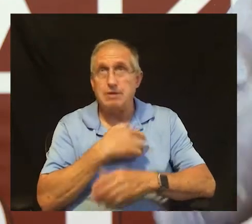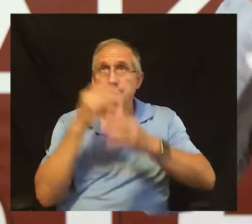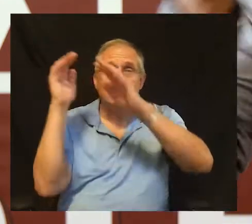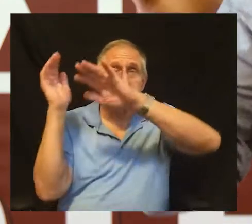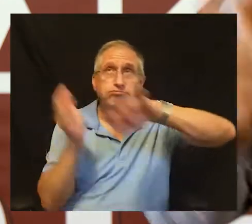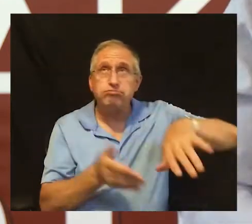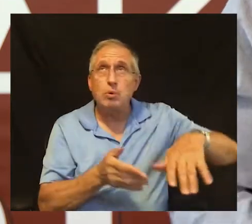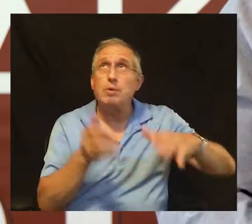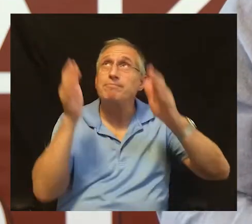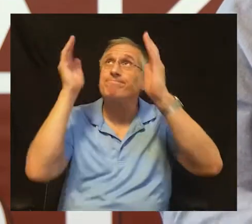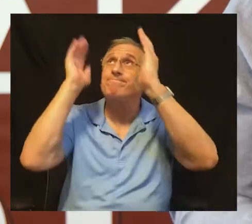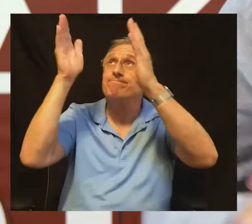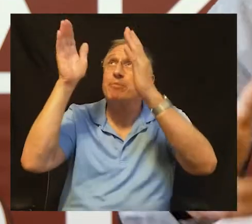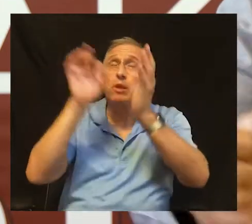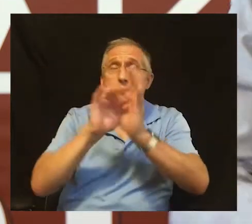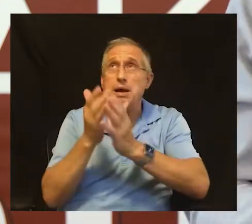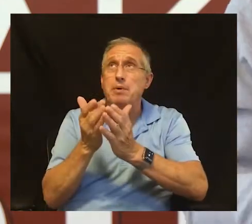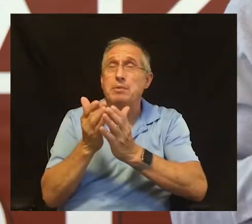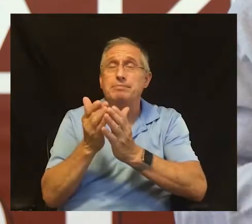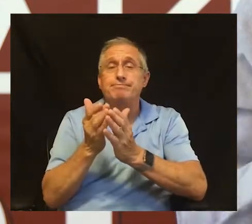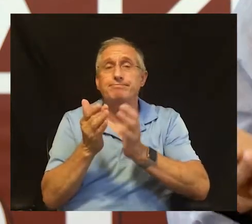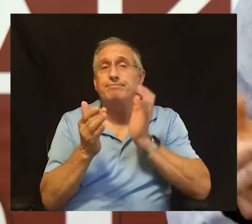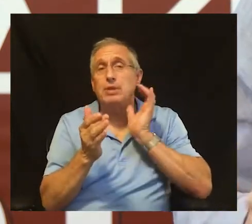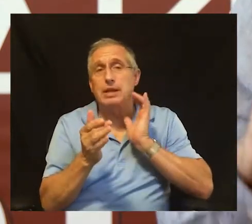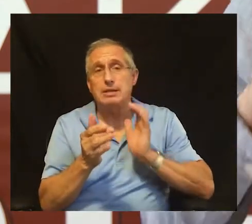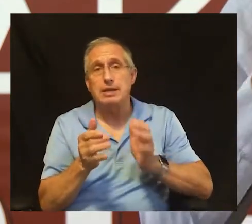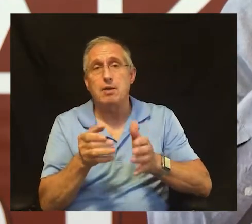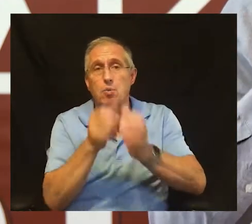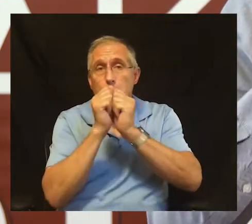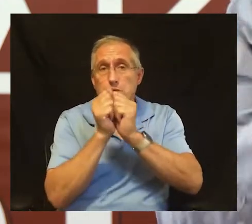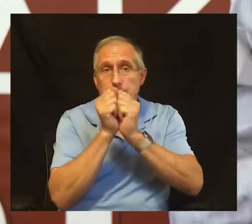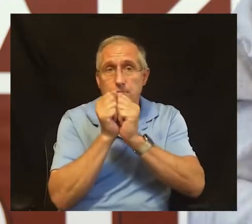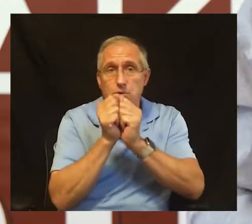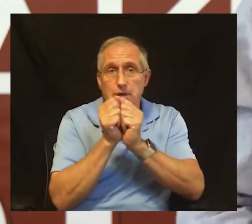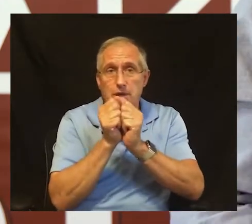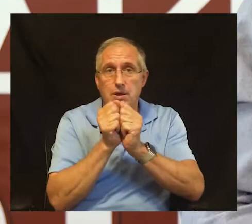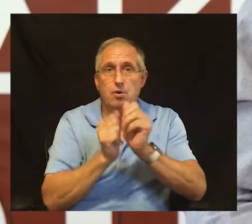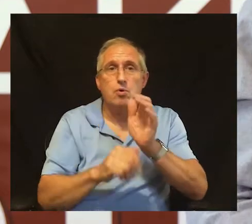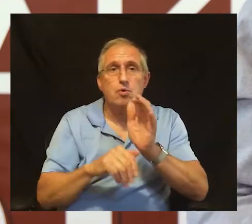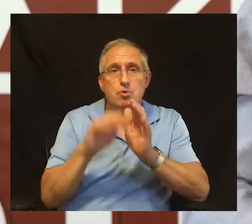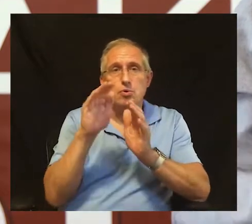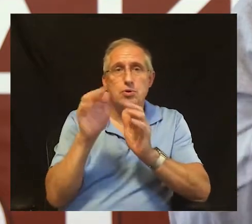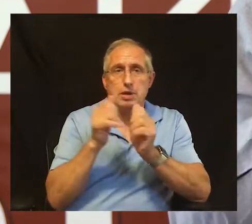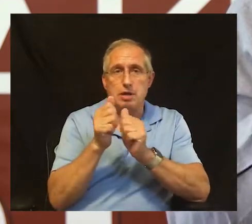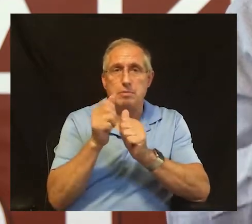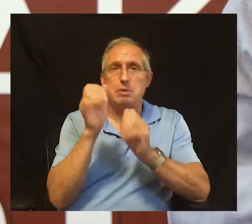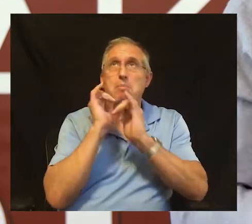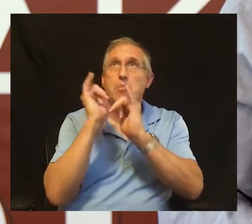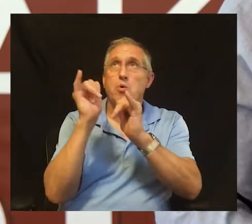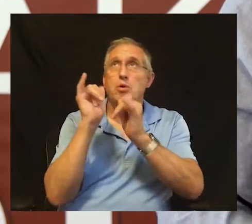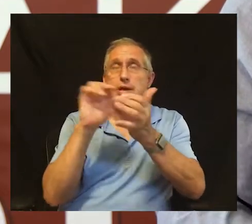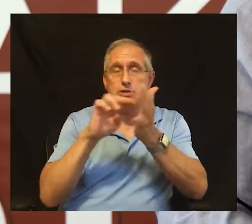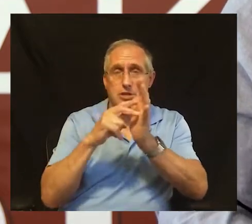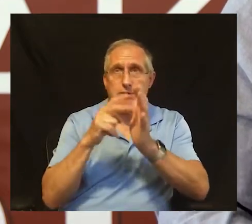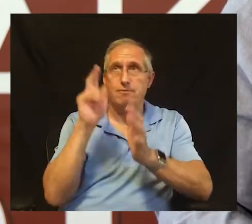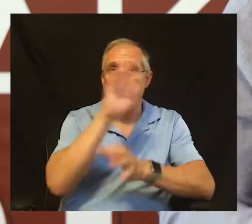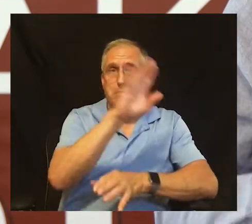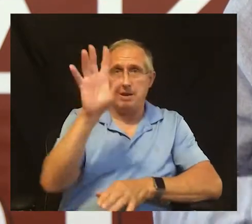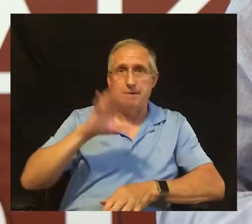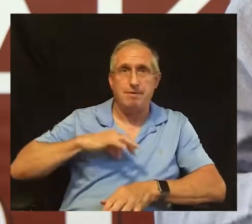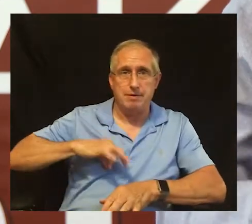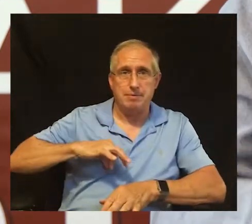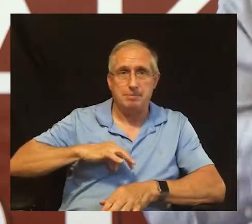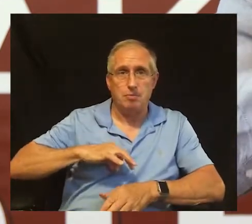fear and lies from our mind. And we're gonna lean in, grab our Bibles. Let's open our Bible apps and let's worship together. Let's grow together, become more like Jesus for the sake of